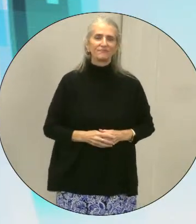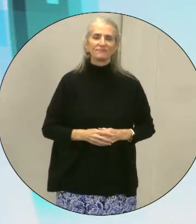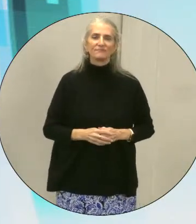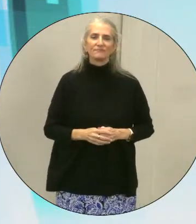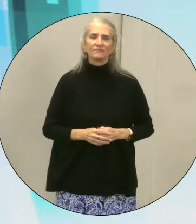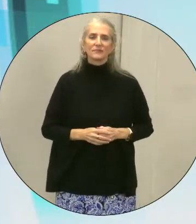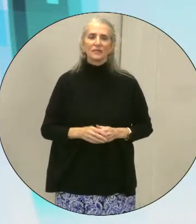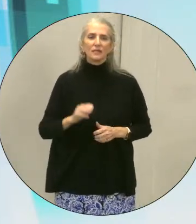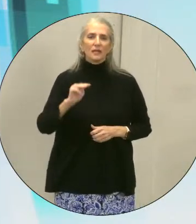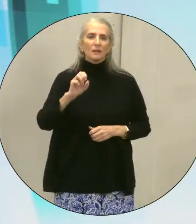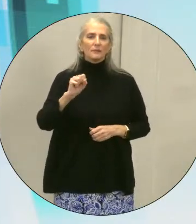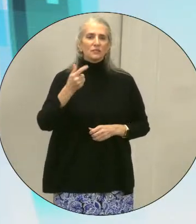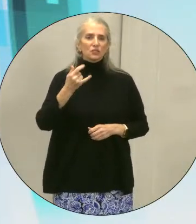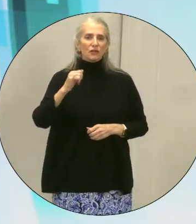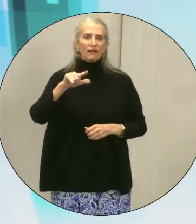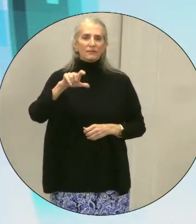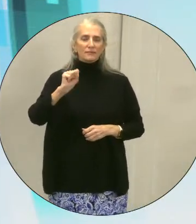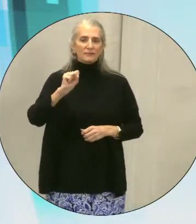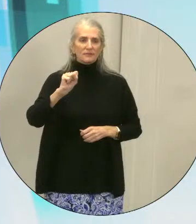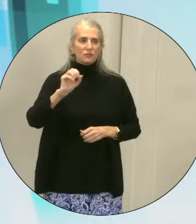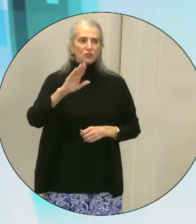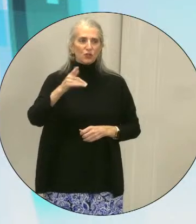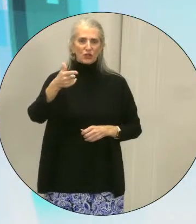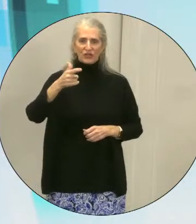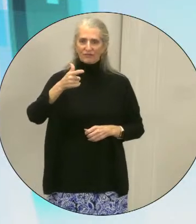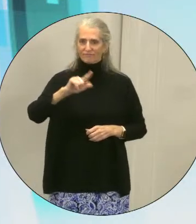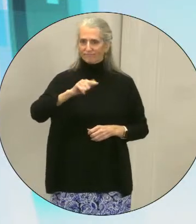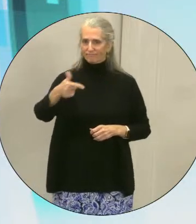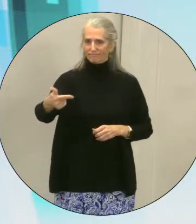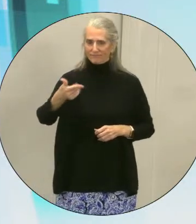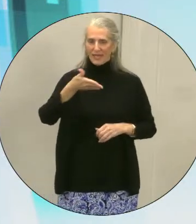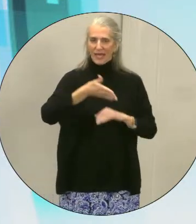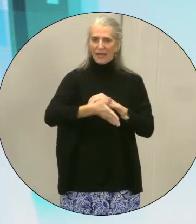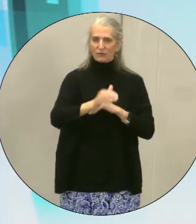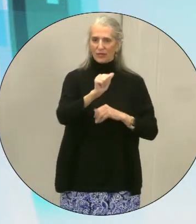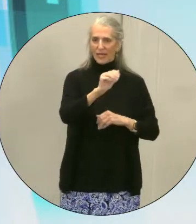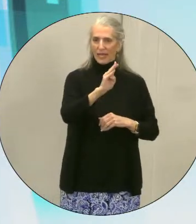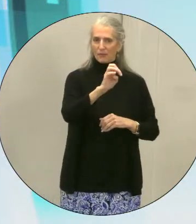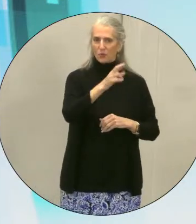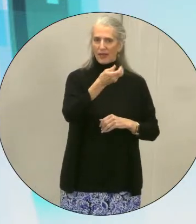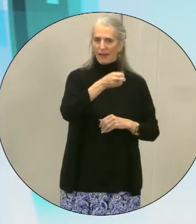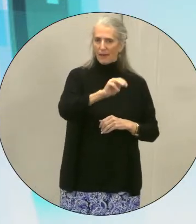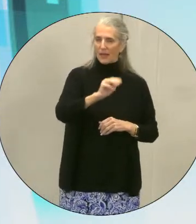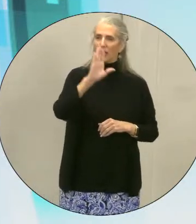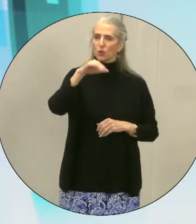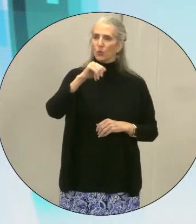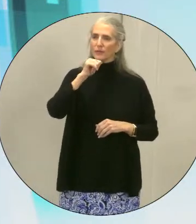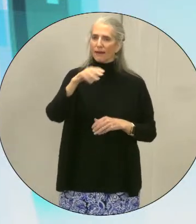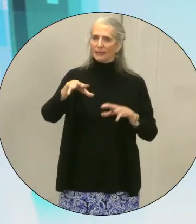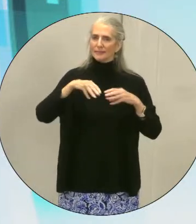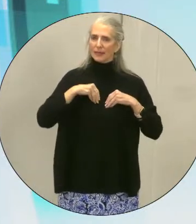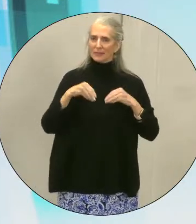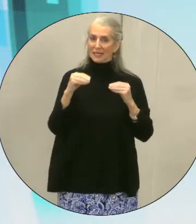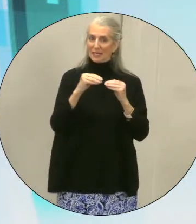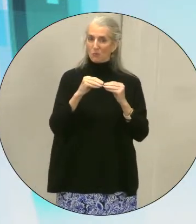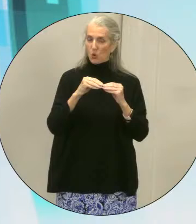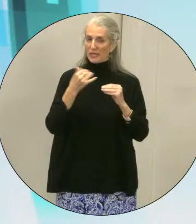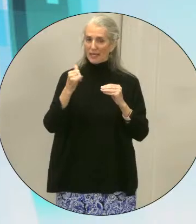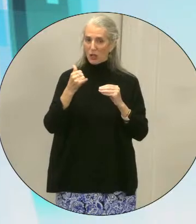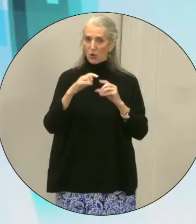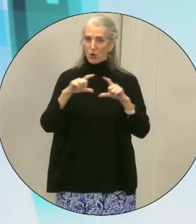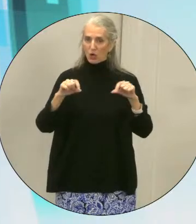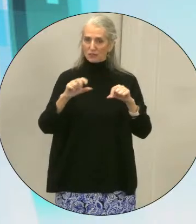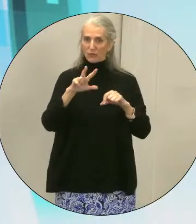Ms. Giles, you're next after Abraham. And then I know that we're not accepting any more yellow cards for 3.01. We still